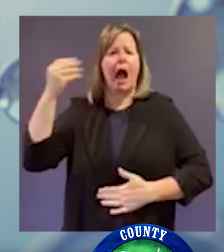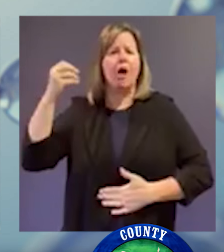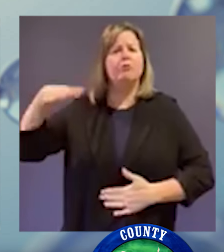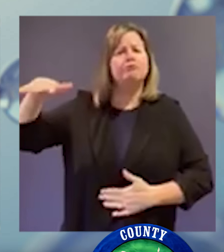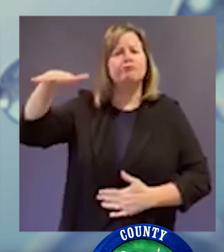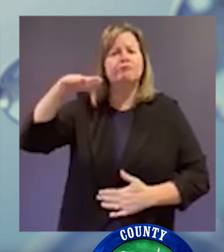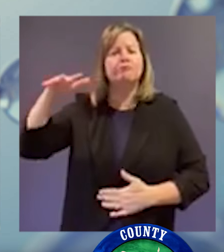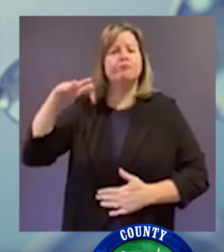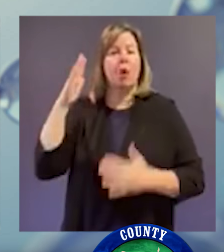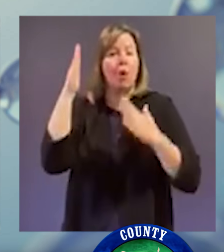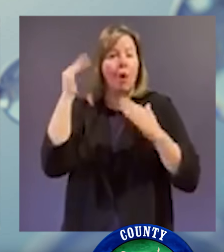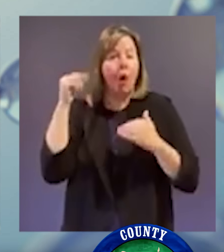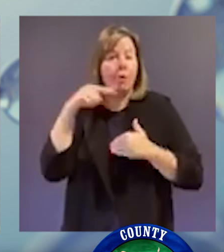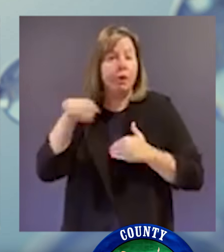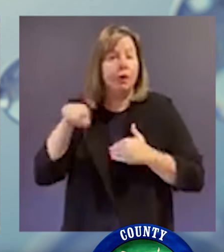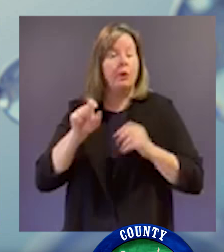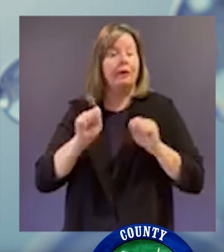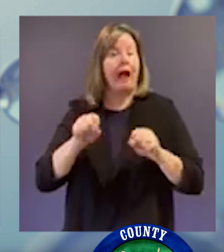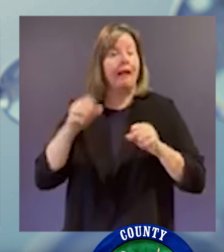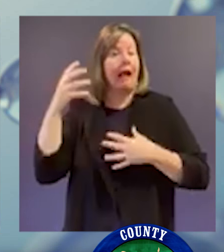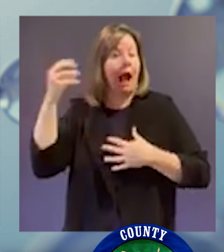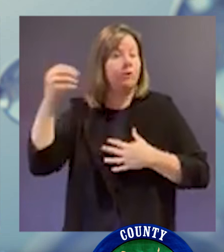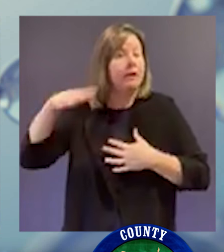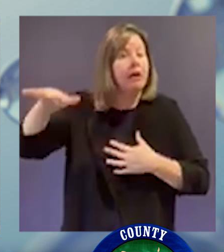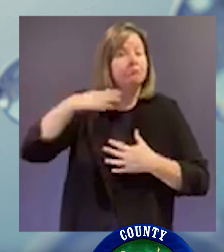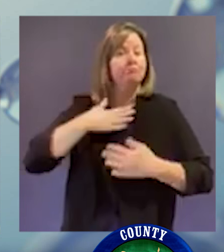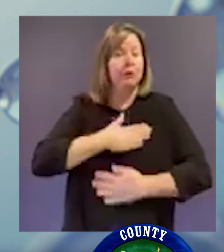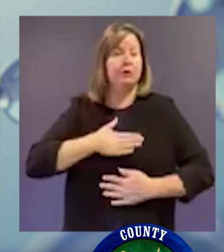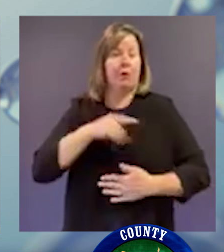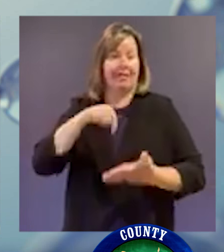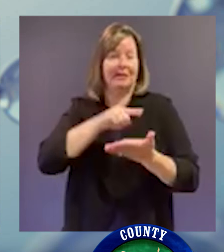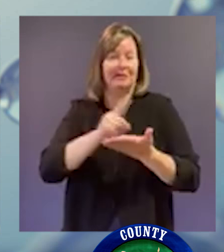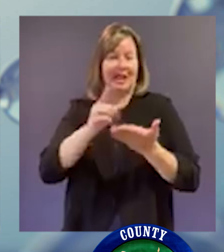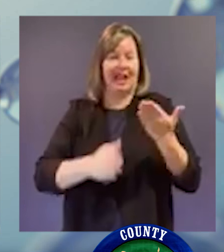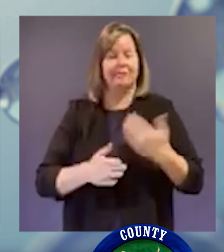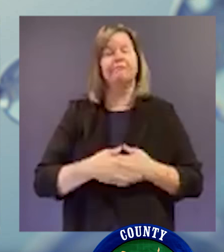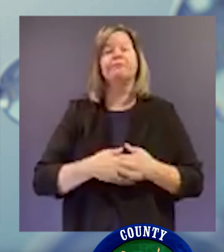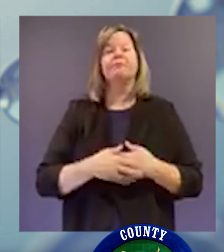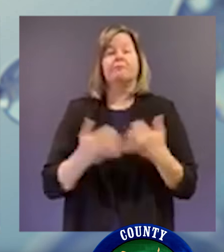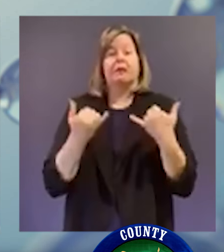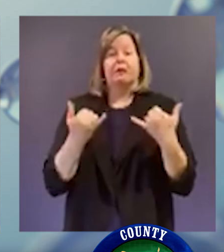to get outside this wonderful weekend as well. Across the state of Michigan, there are now